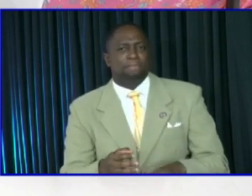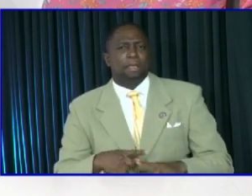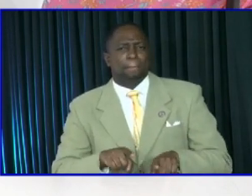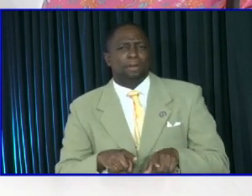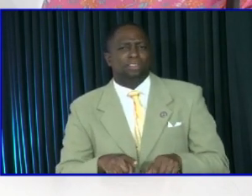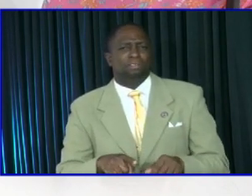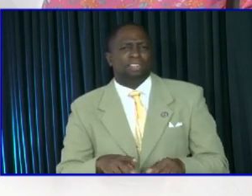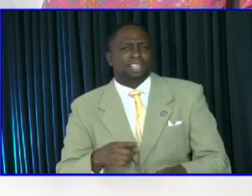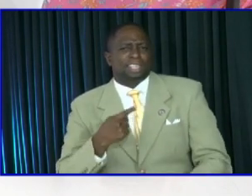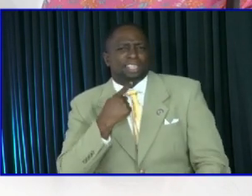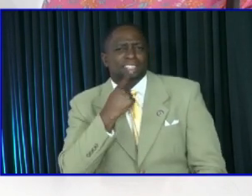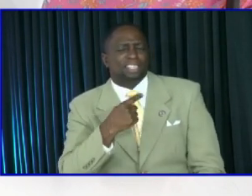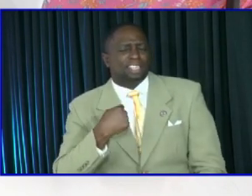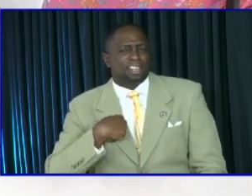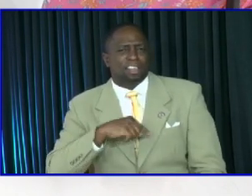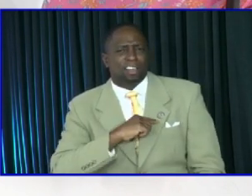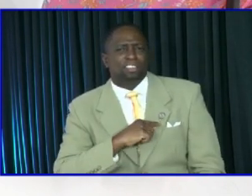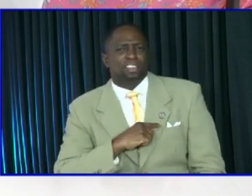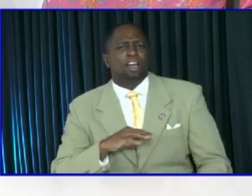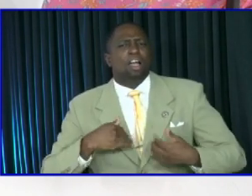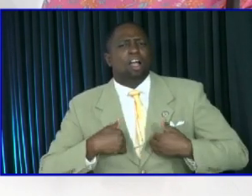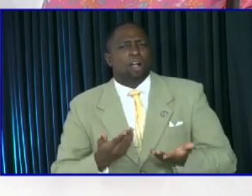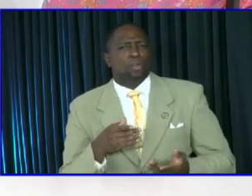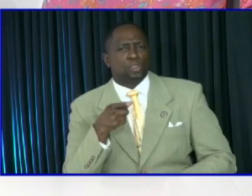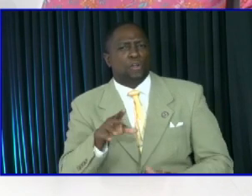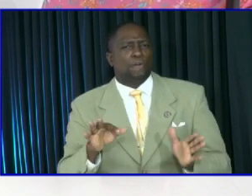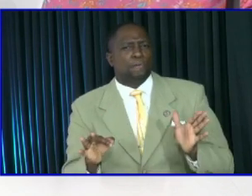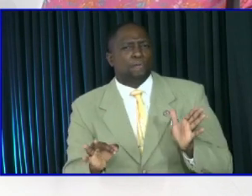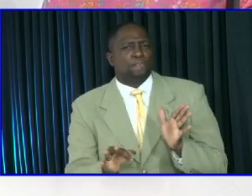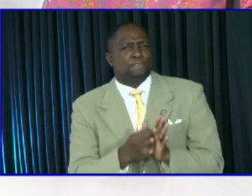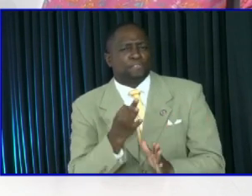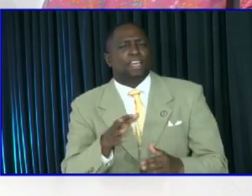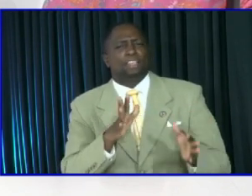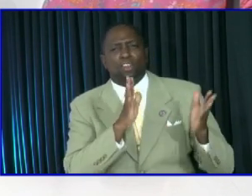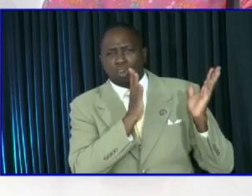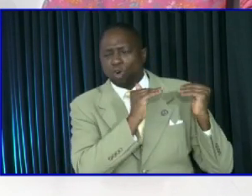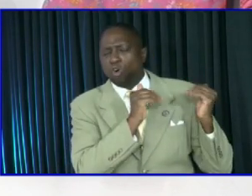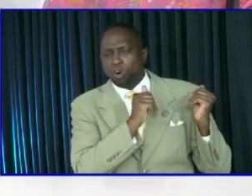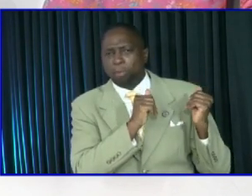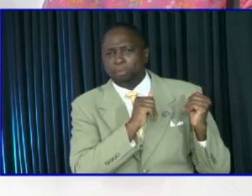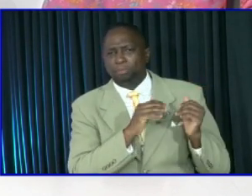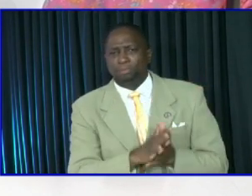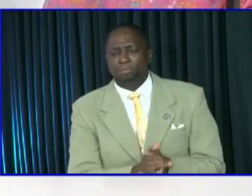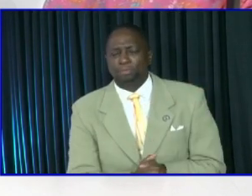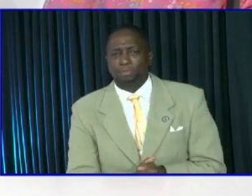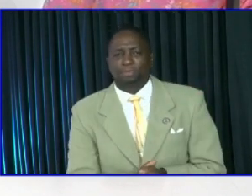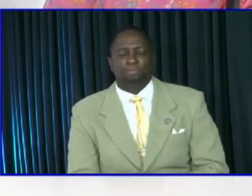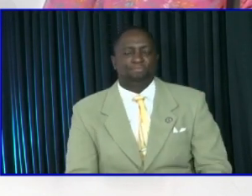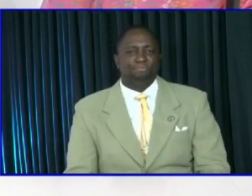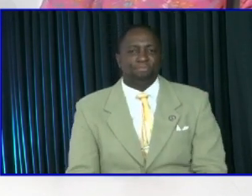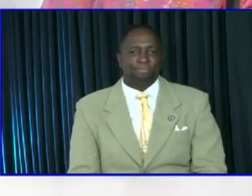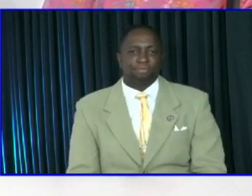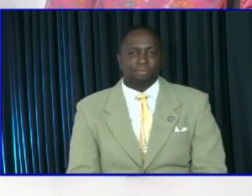point, find a hope? Where did you find a glimmer of light? All